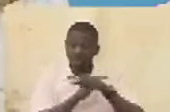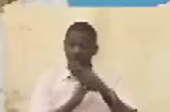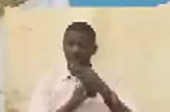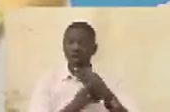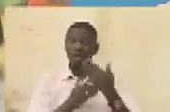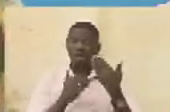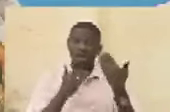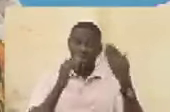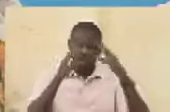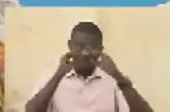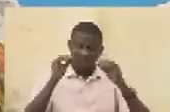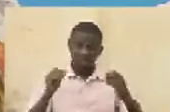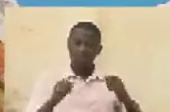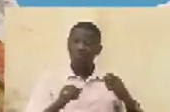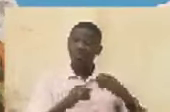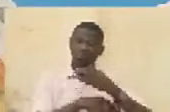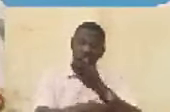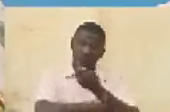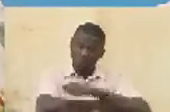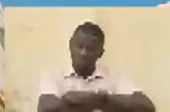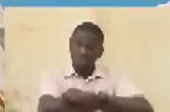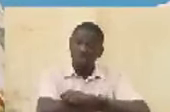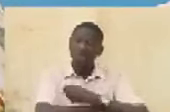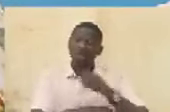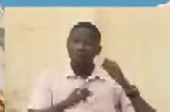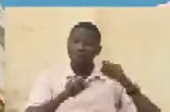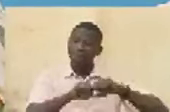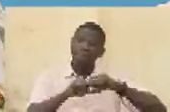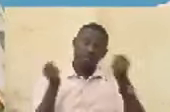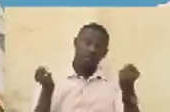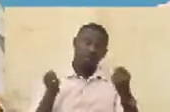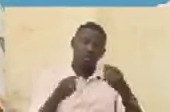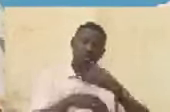and lock the door, they will break down your door and come after you.